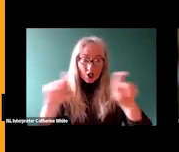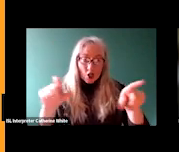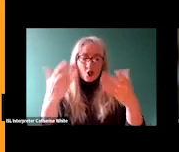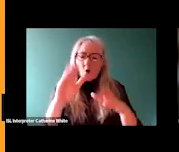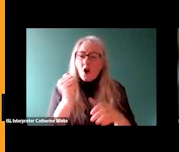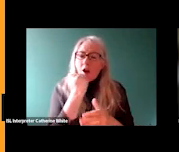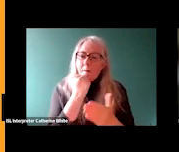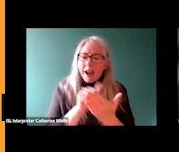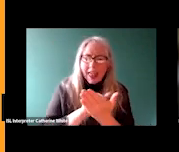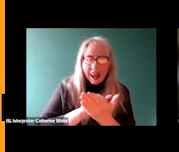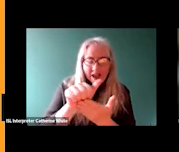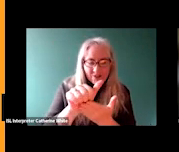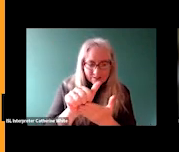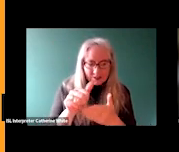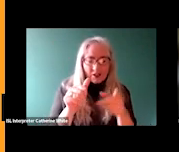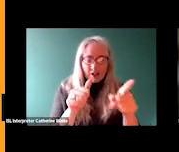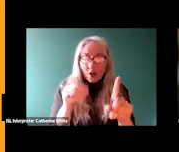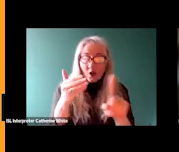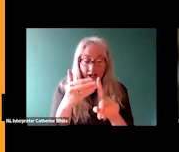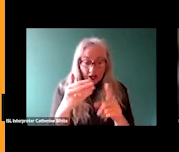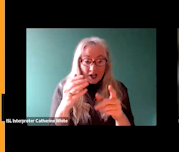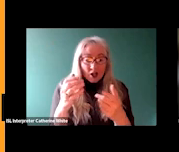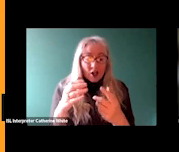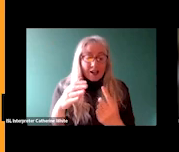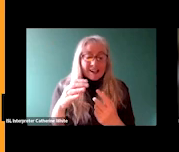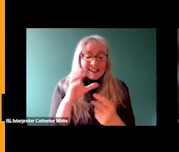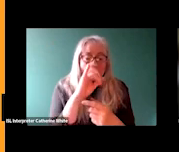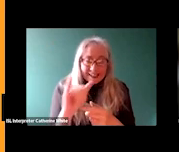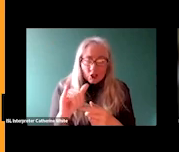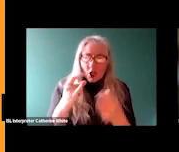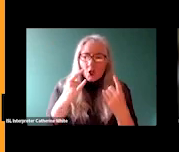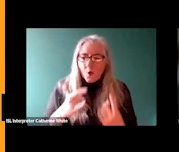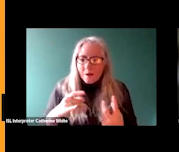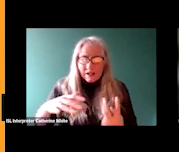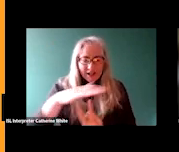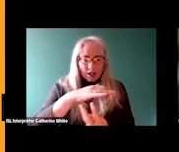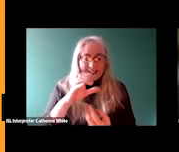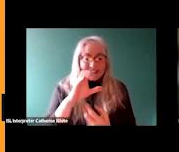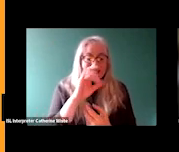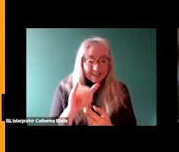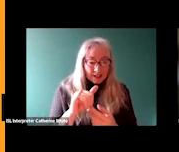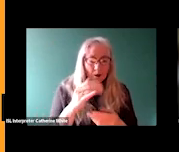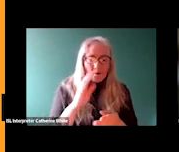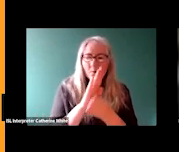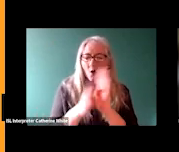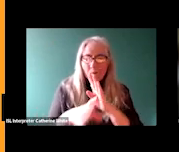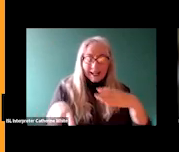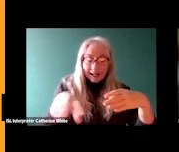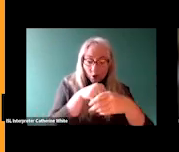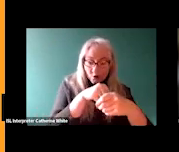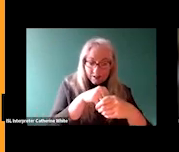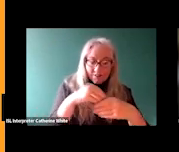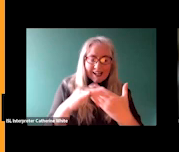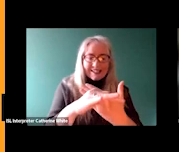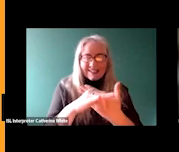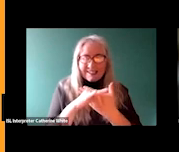of the Sustainable Development Goals, Sustainable Cities and Communities, which says we should make cities and human settlements inclusive,